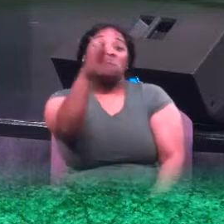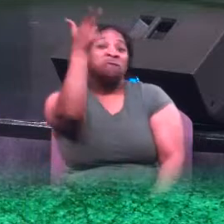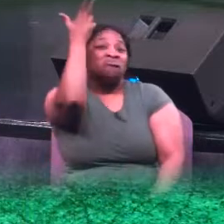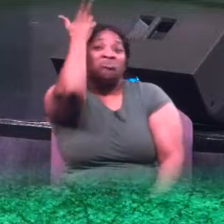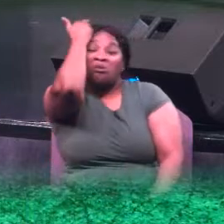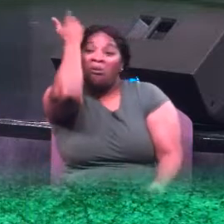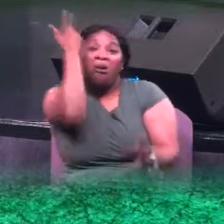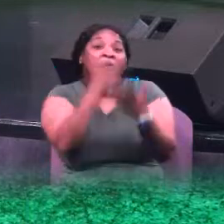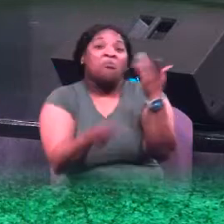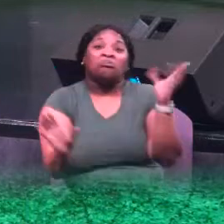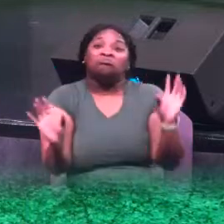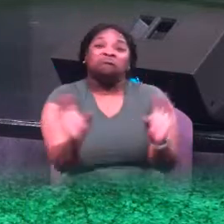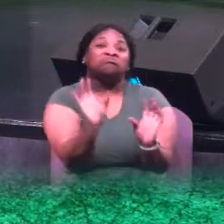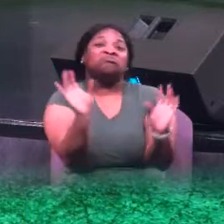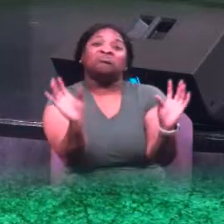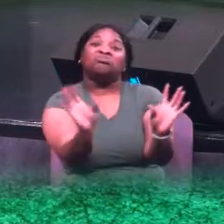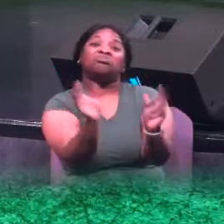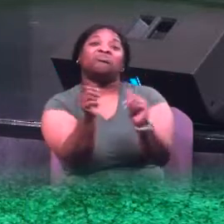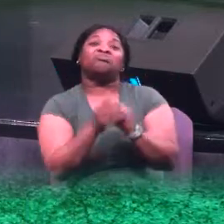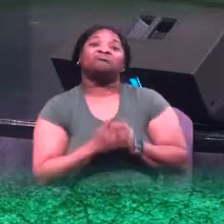donkey.